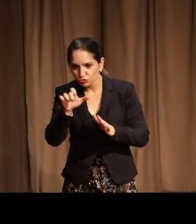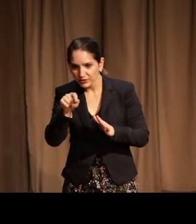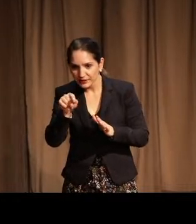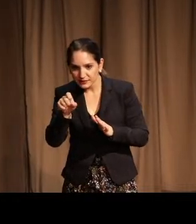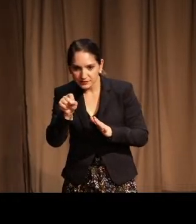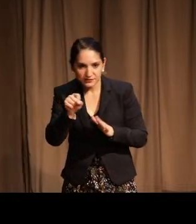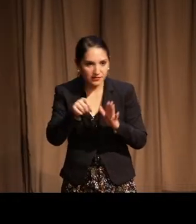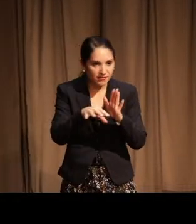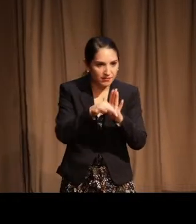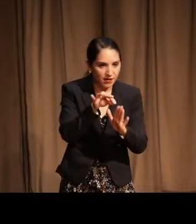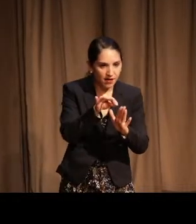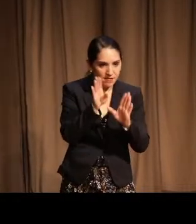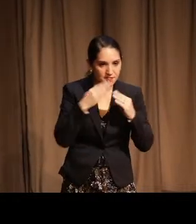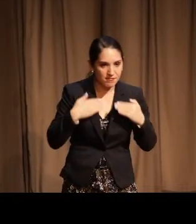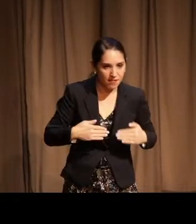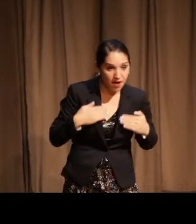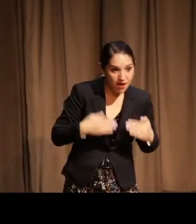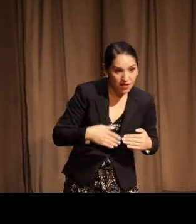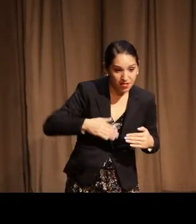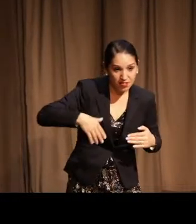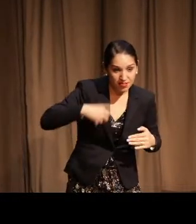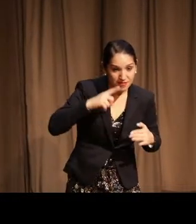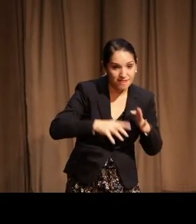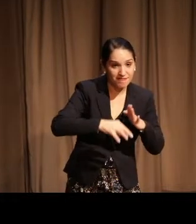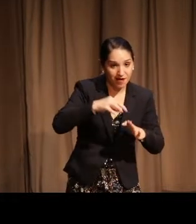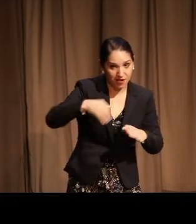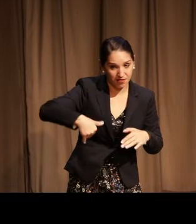like this.